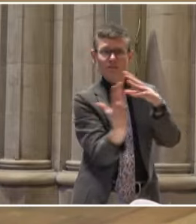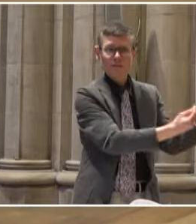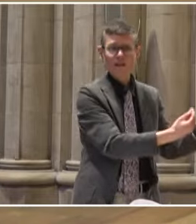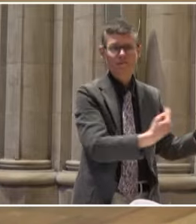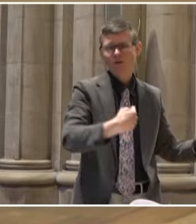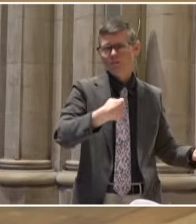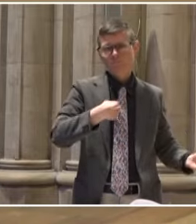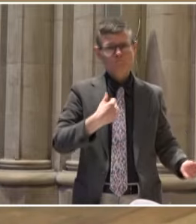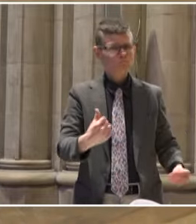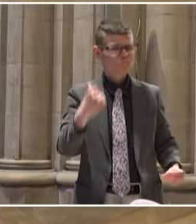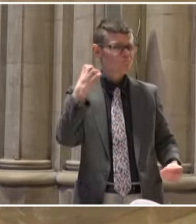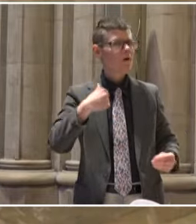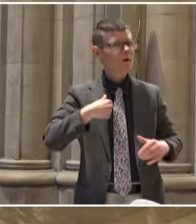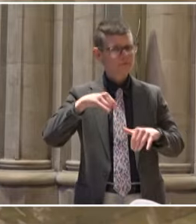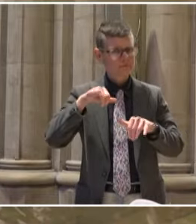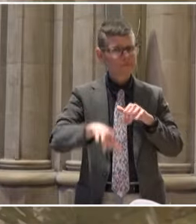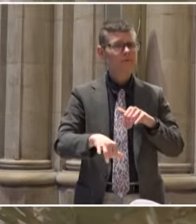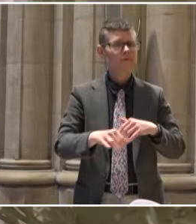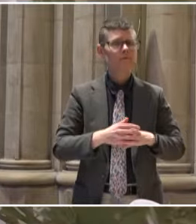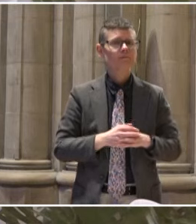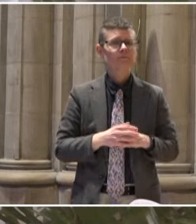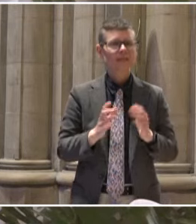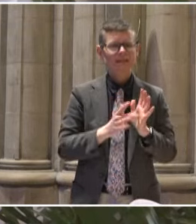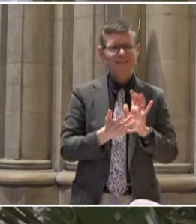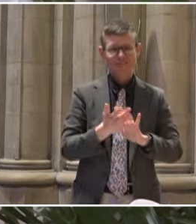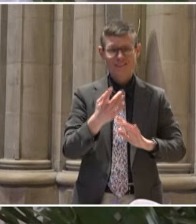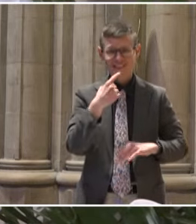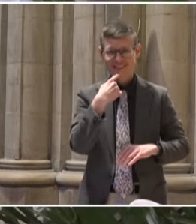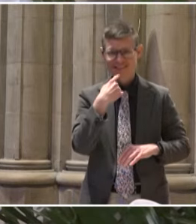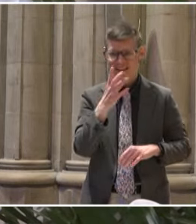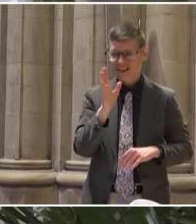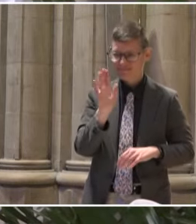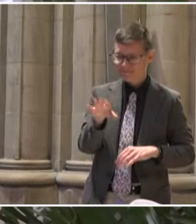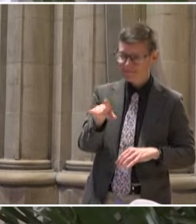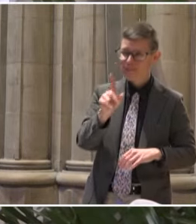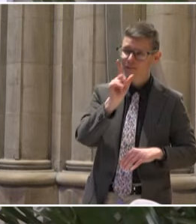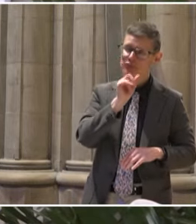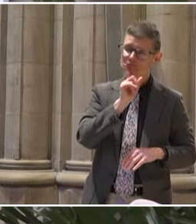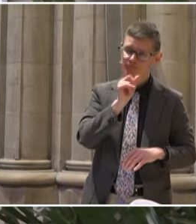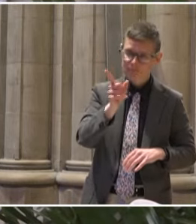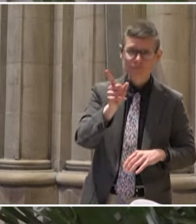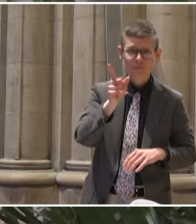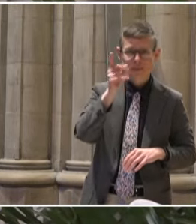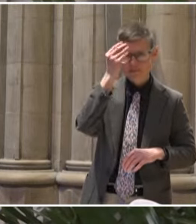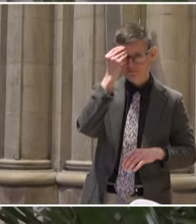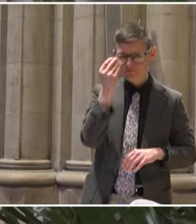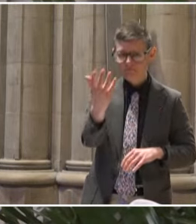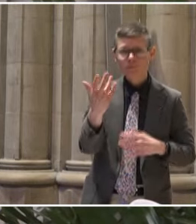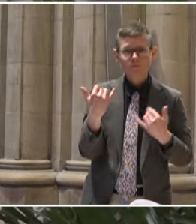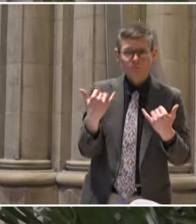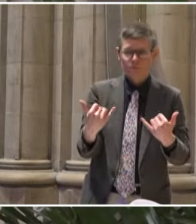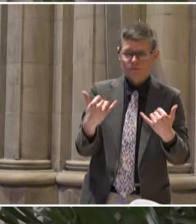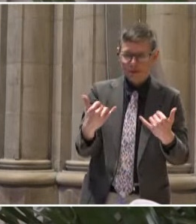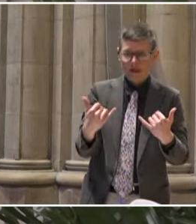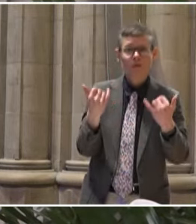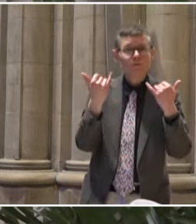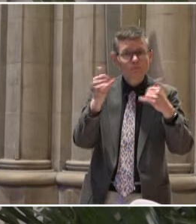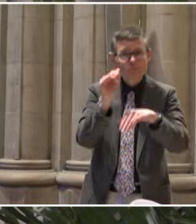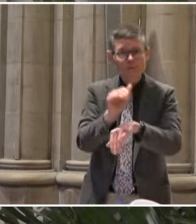not. Jesus said to him, Truly I tell you, this day, this very